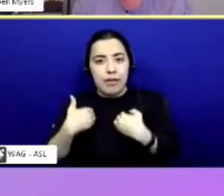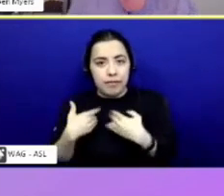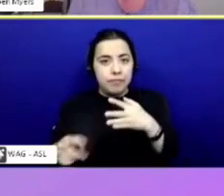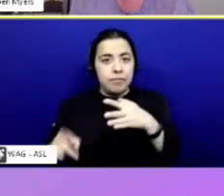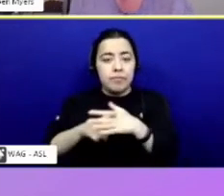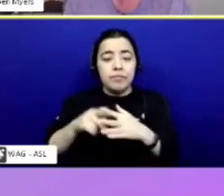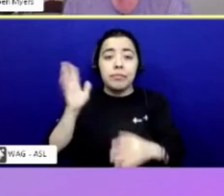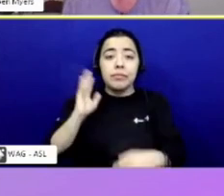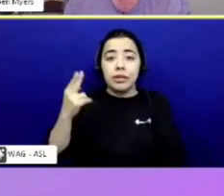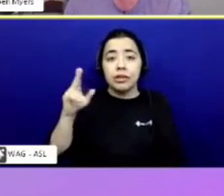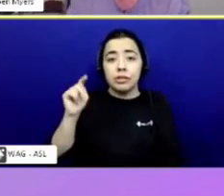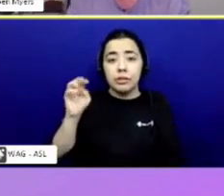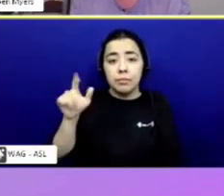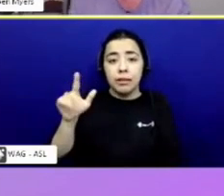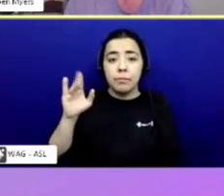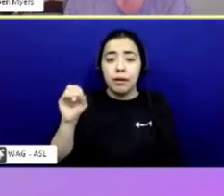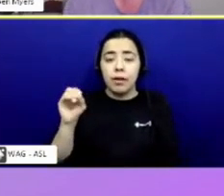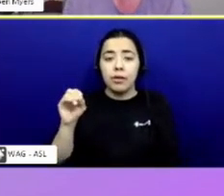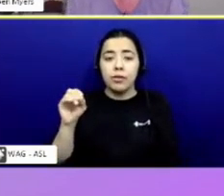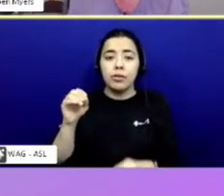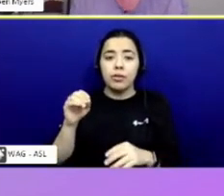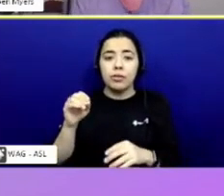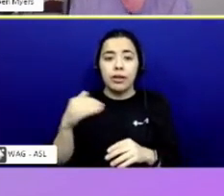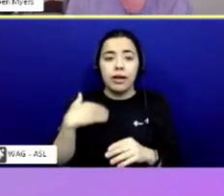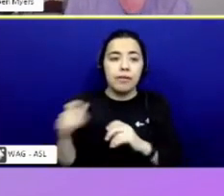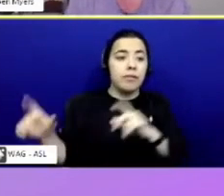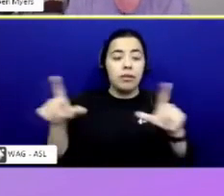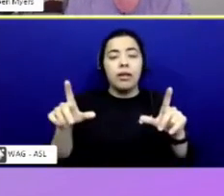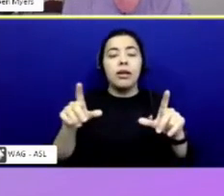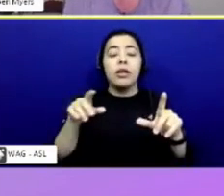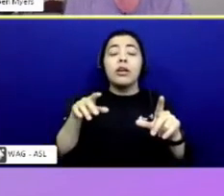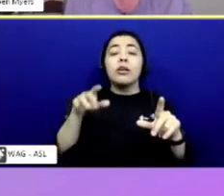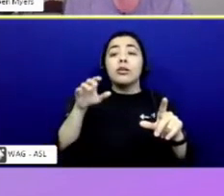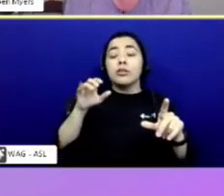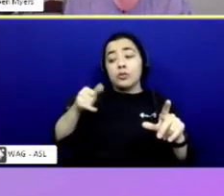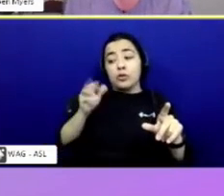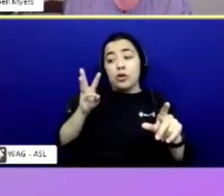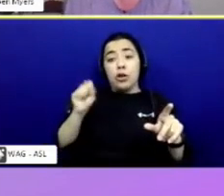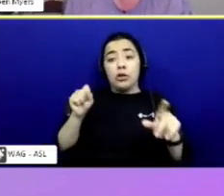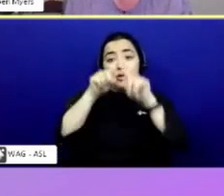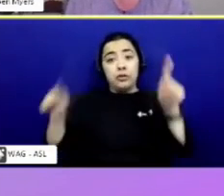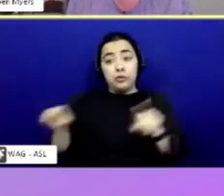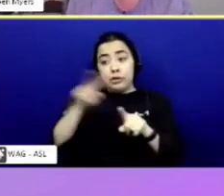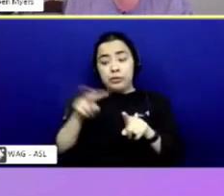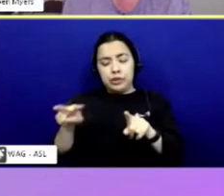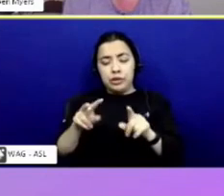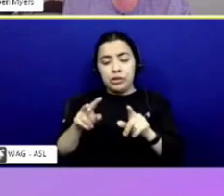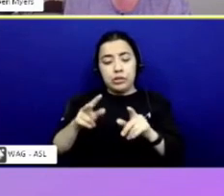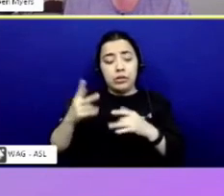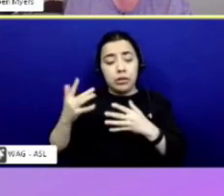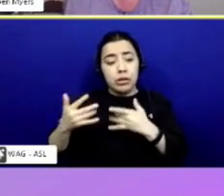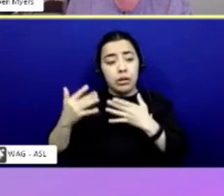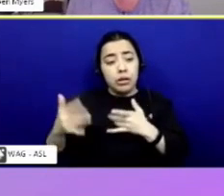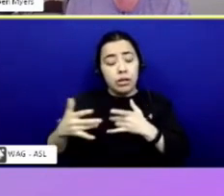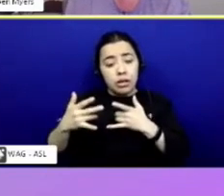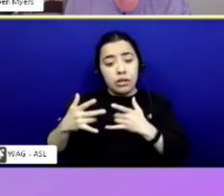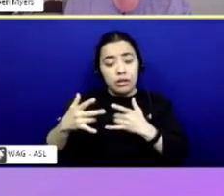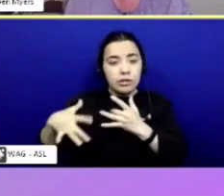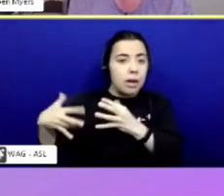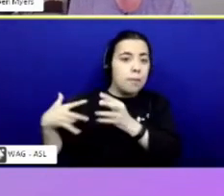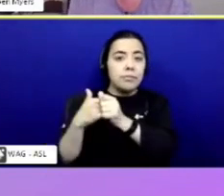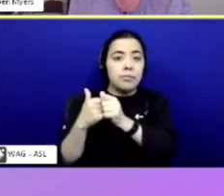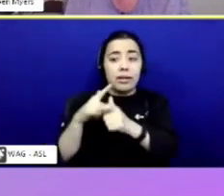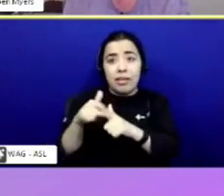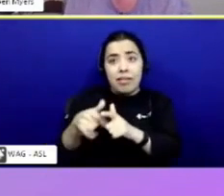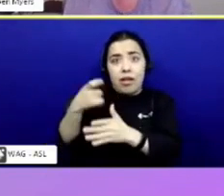and introduced a bunch of new elements. Screen readers like JAWS took a while to update, and the update was expensive. So if you wanted to be